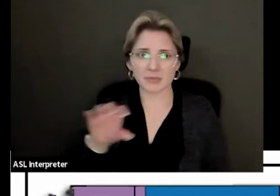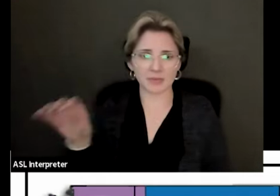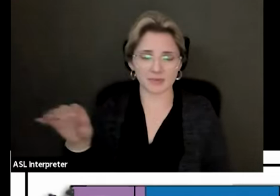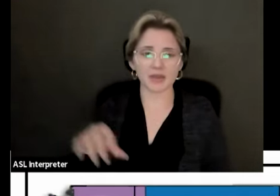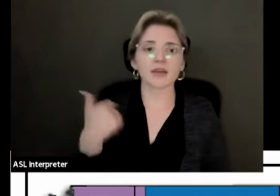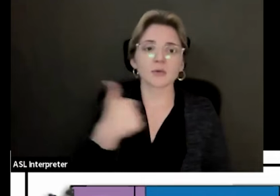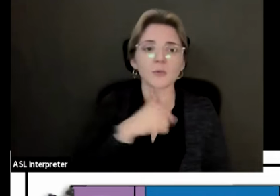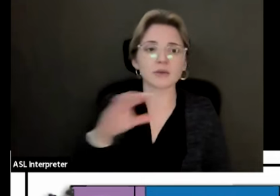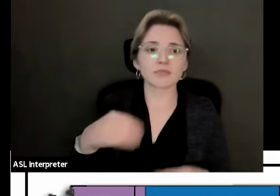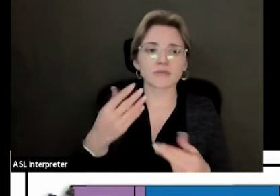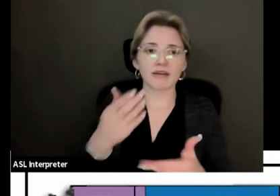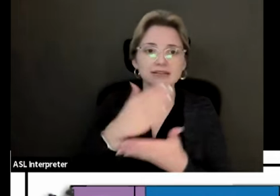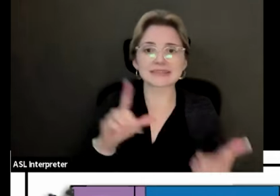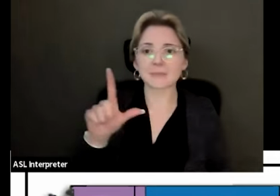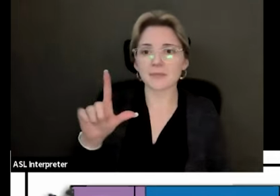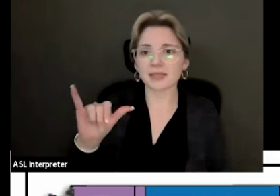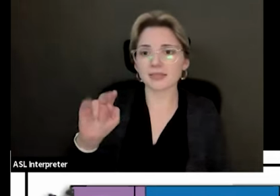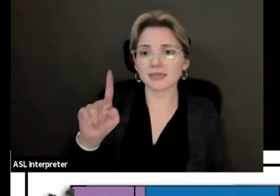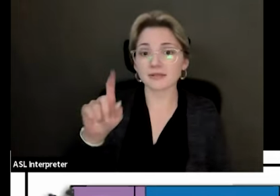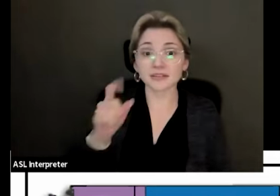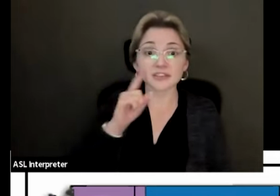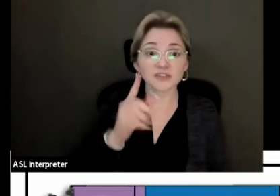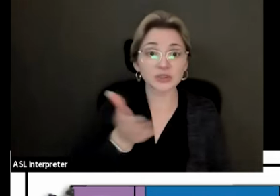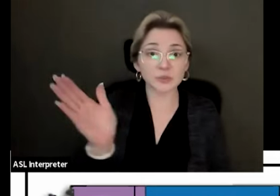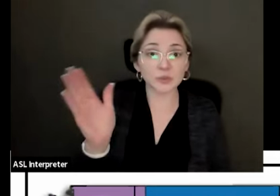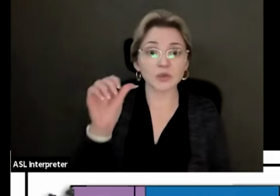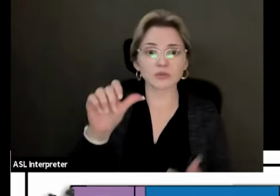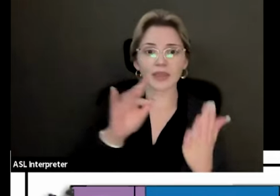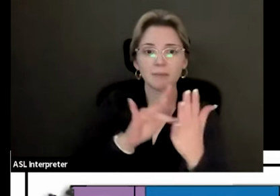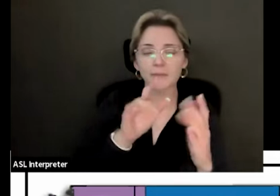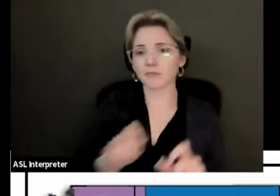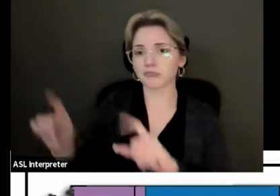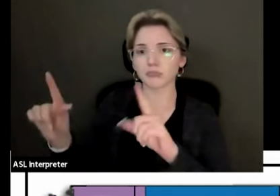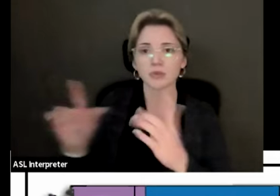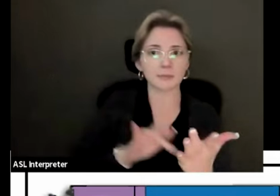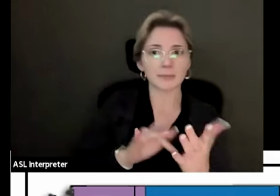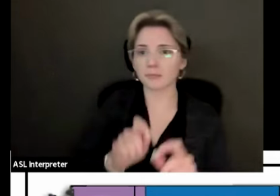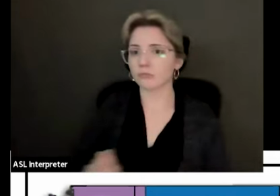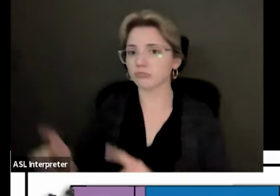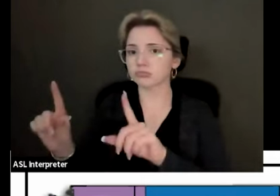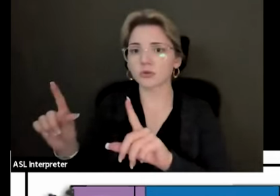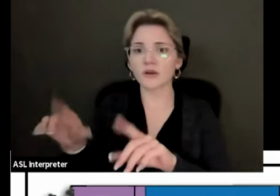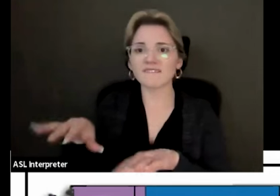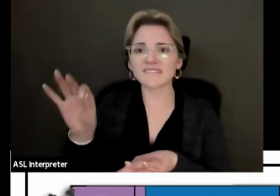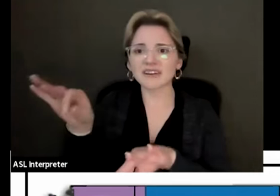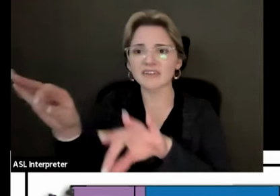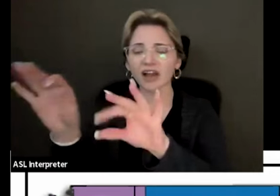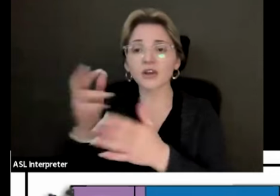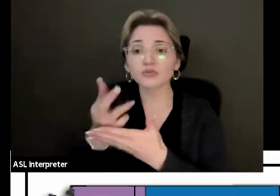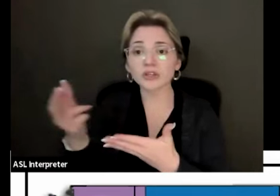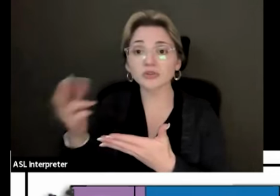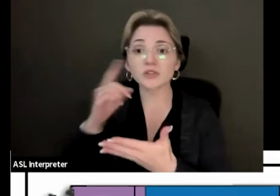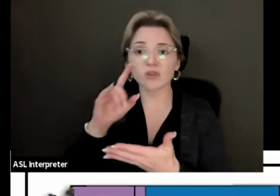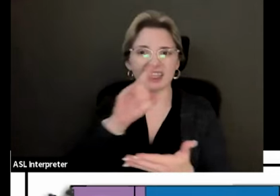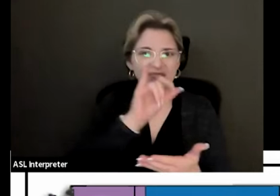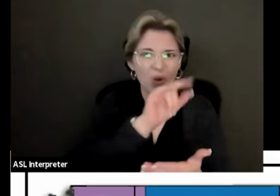be able to look all of those regions up, and you'll be able to find resources. Within all of these regions,